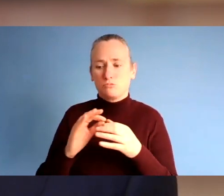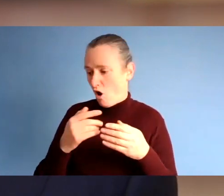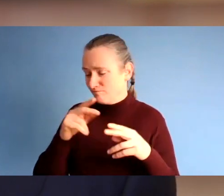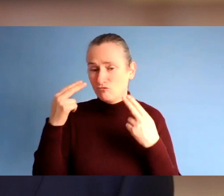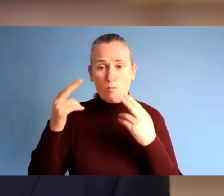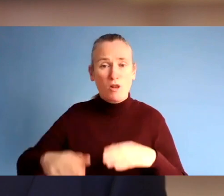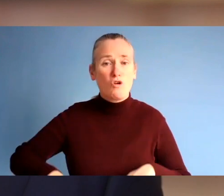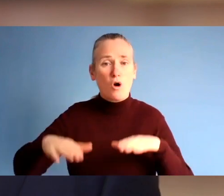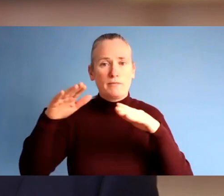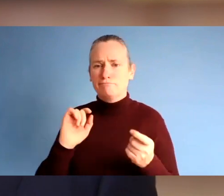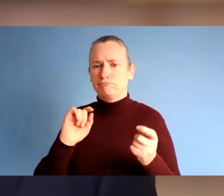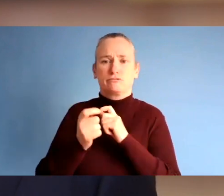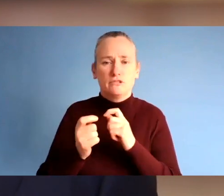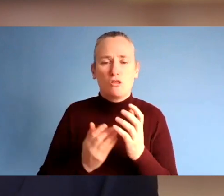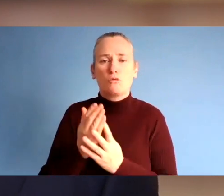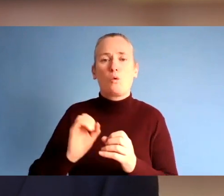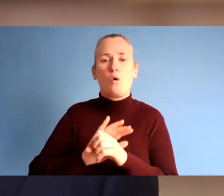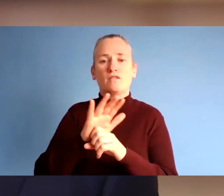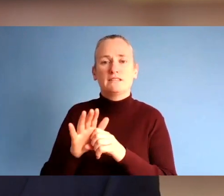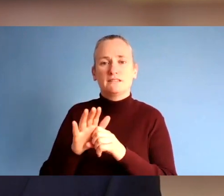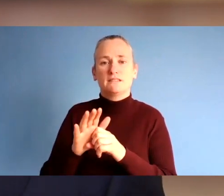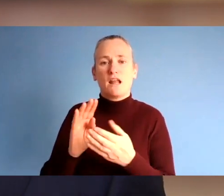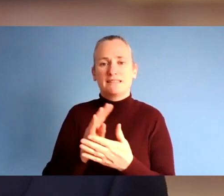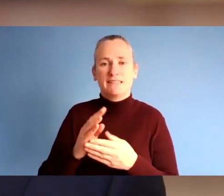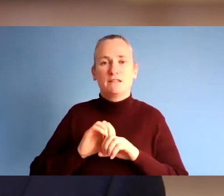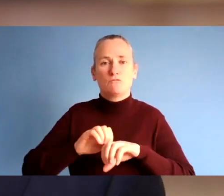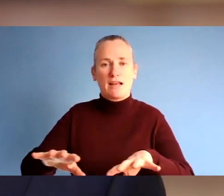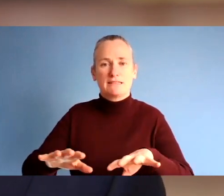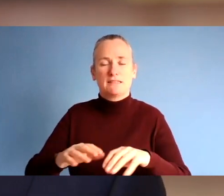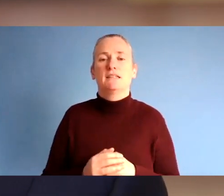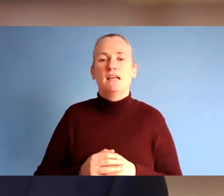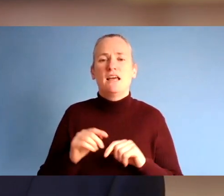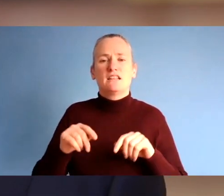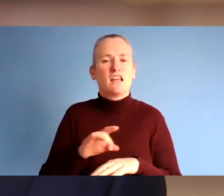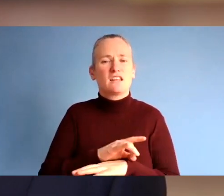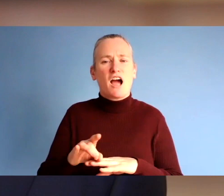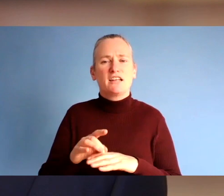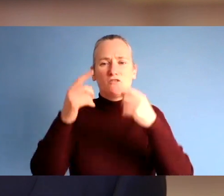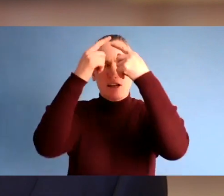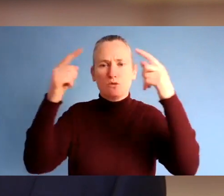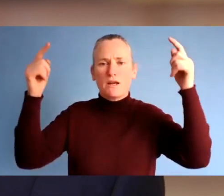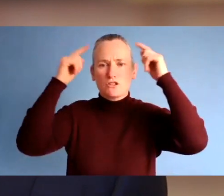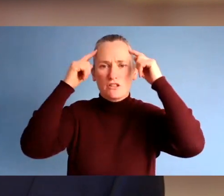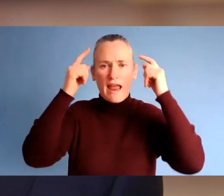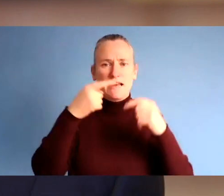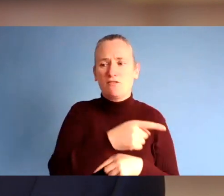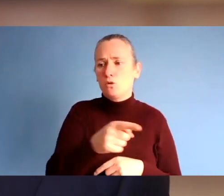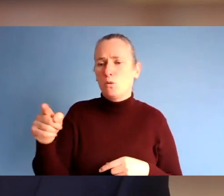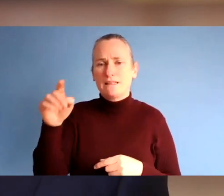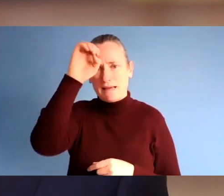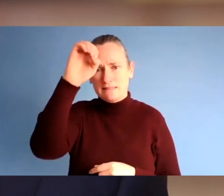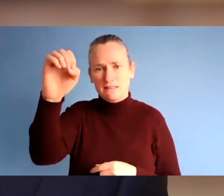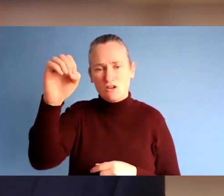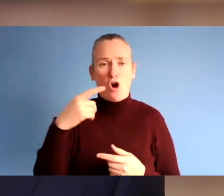heads by the COVID-19 pandemic. This is not the type of graduation that any of you expected or